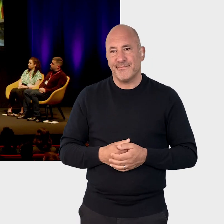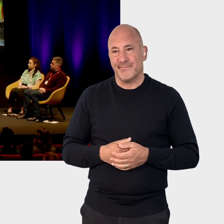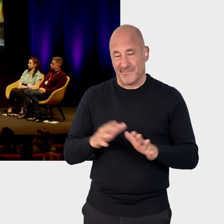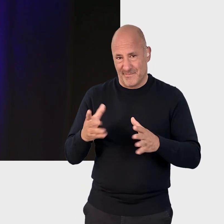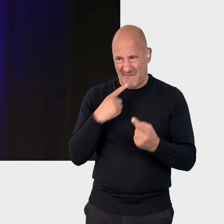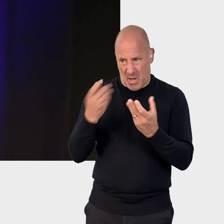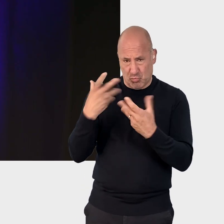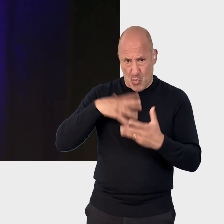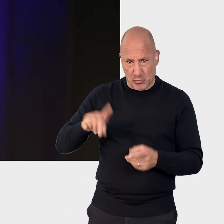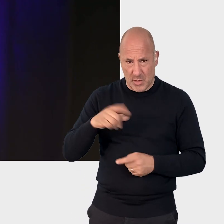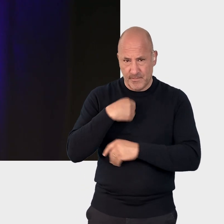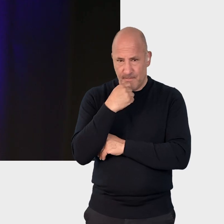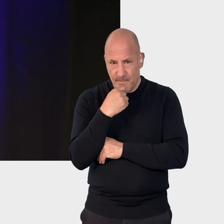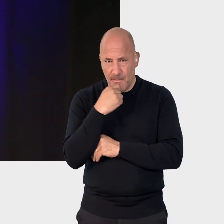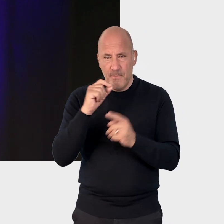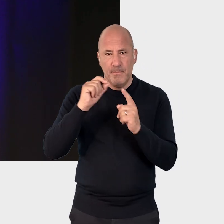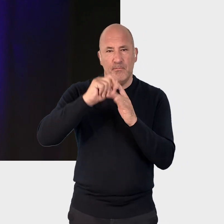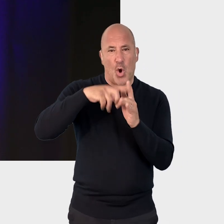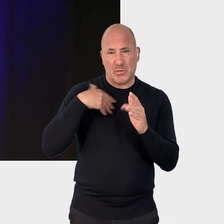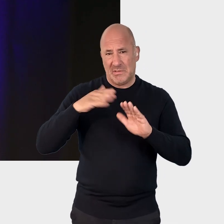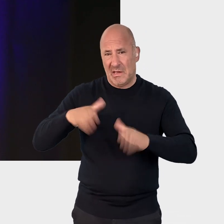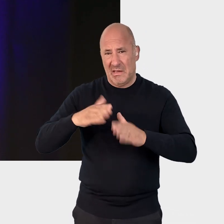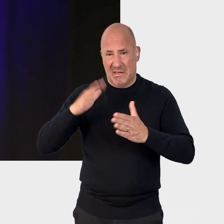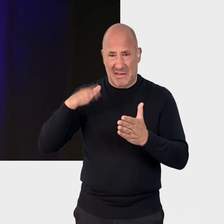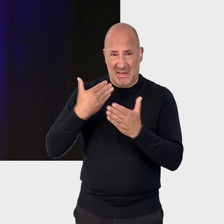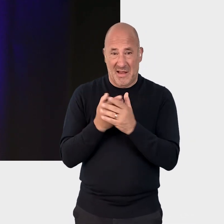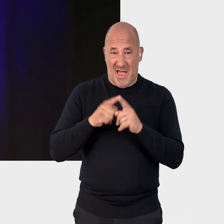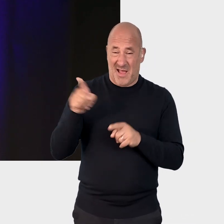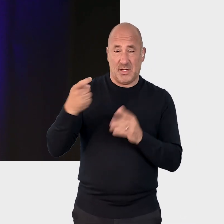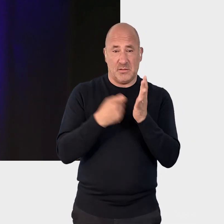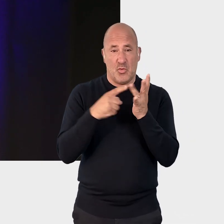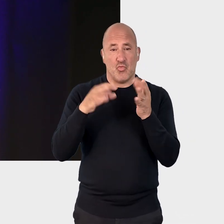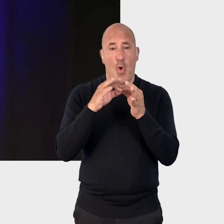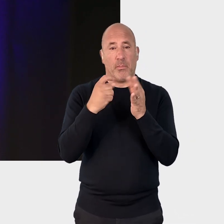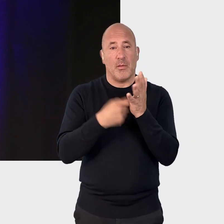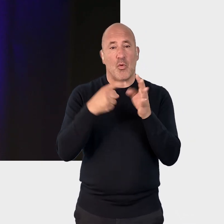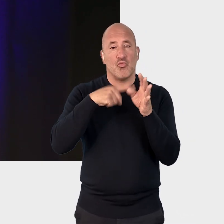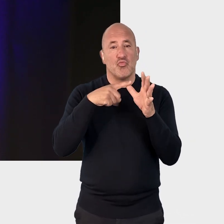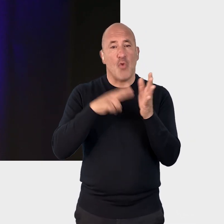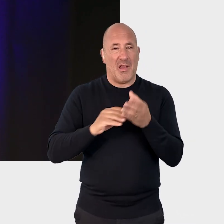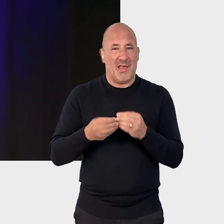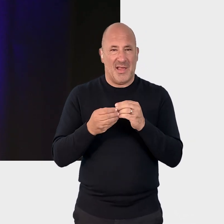for them. Armed with this knowledge, the projects that we've delivered over the last few years include this